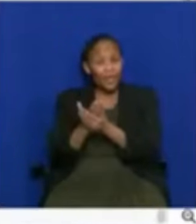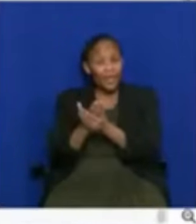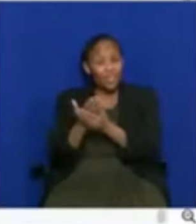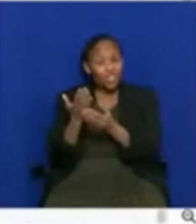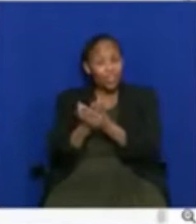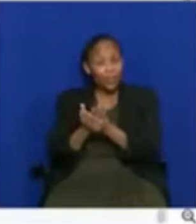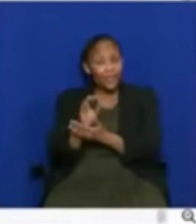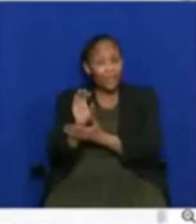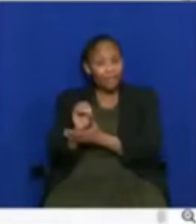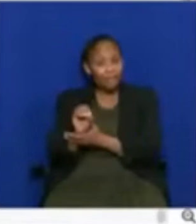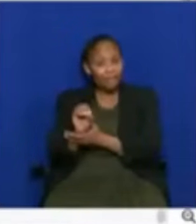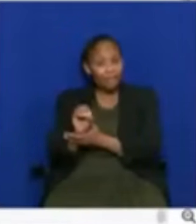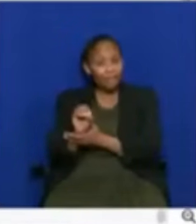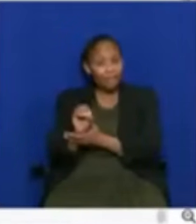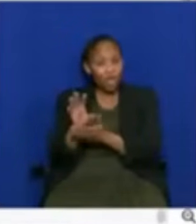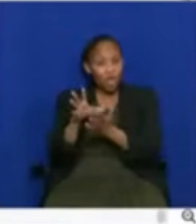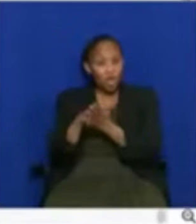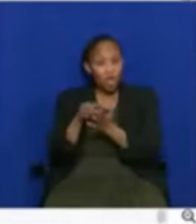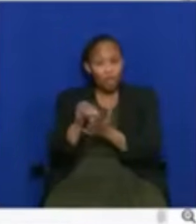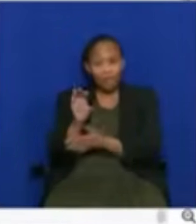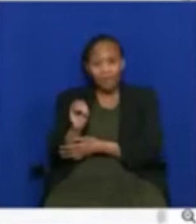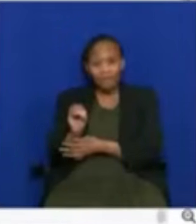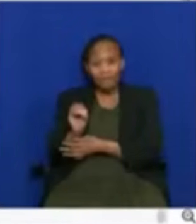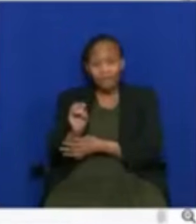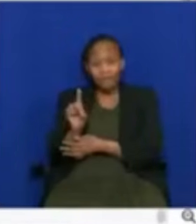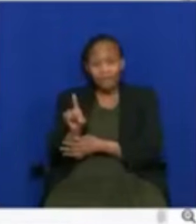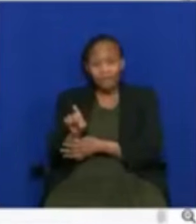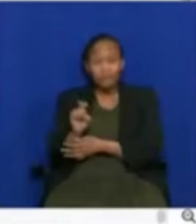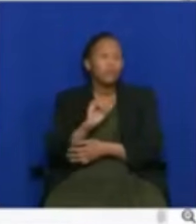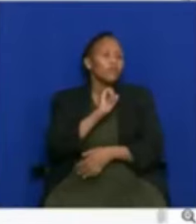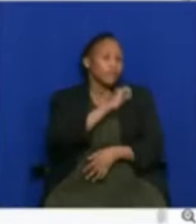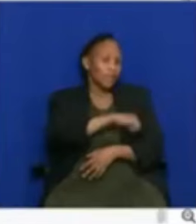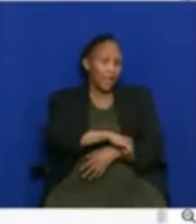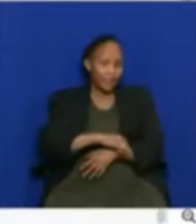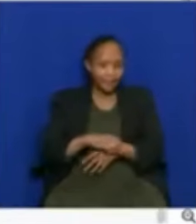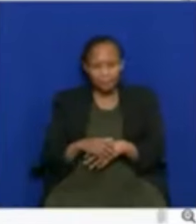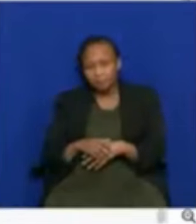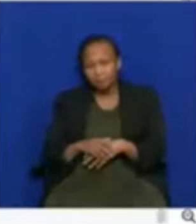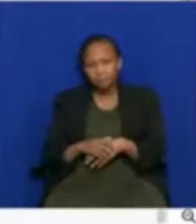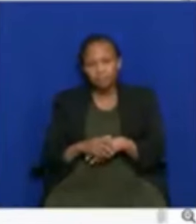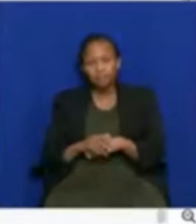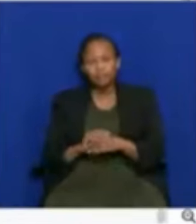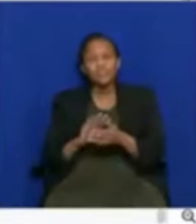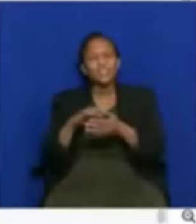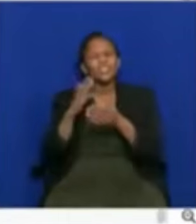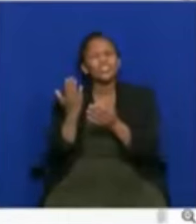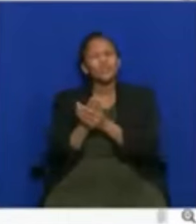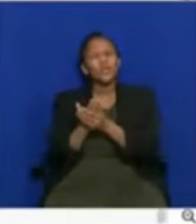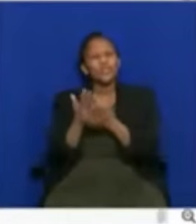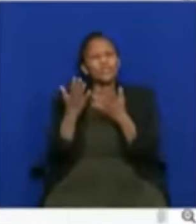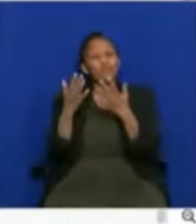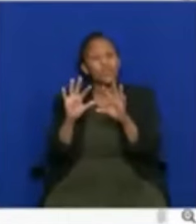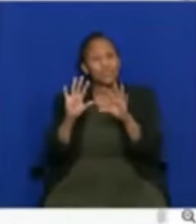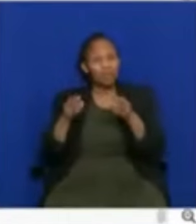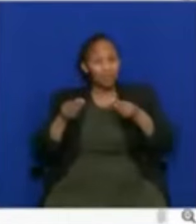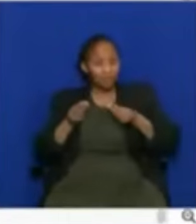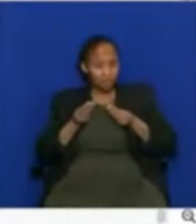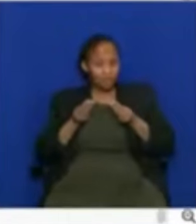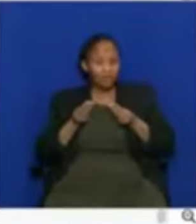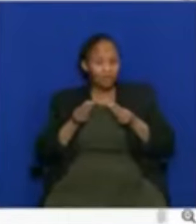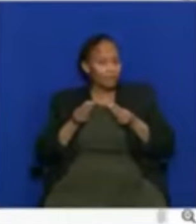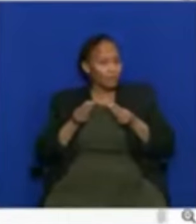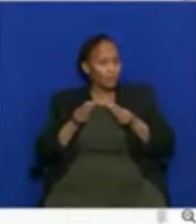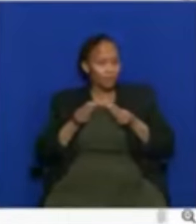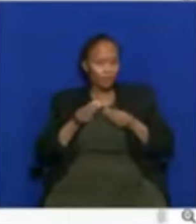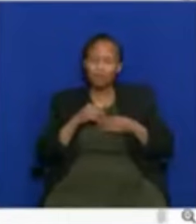docket? Yes. The docket you disclosed to us? No, that docket was not disclosed to you. Okay.